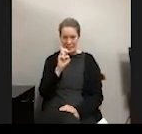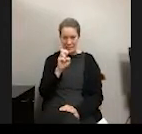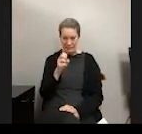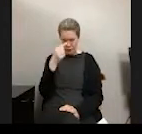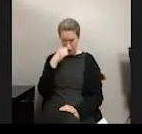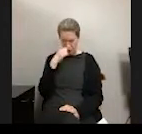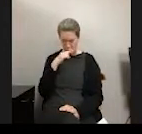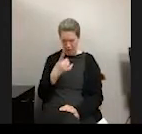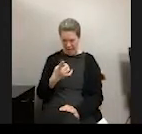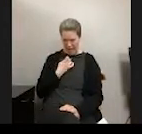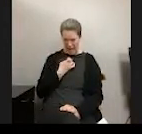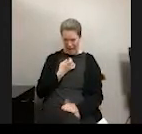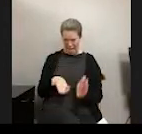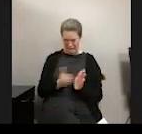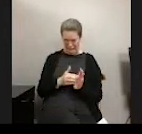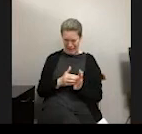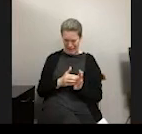for me?